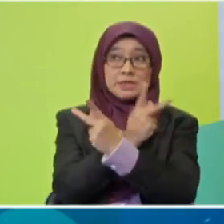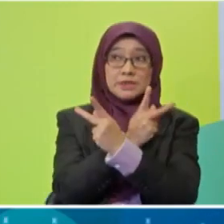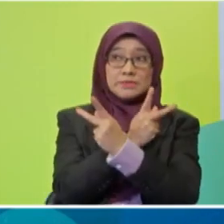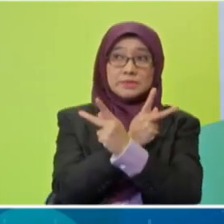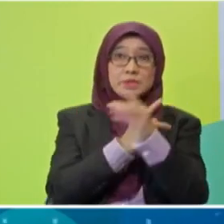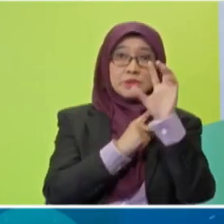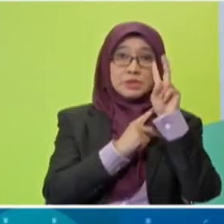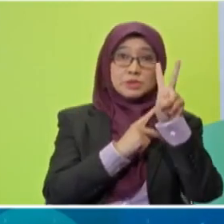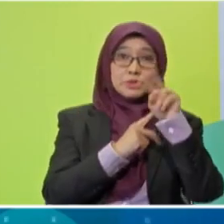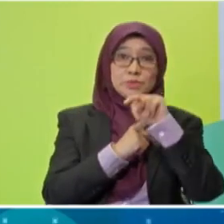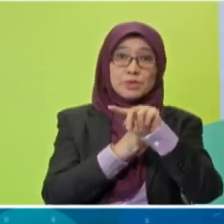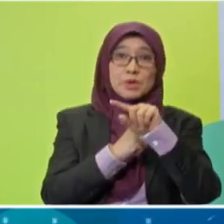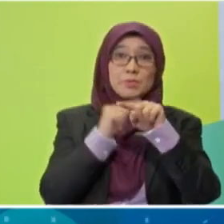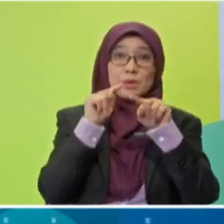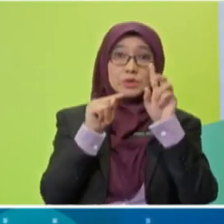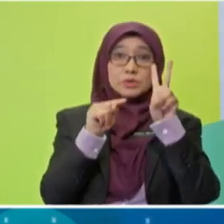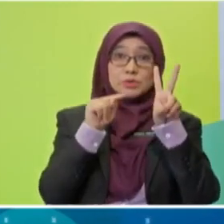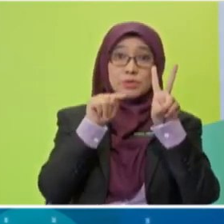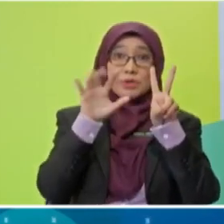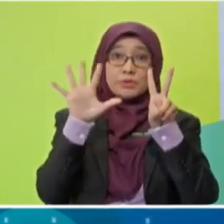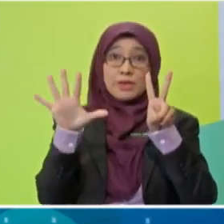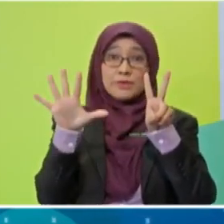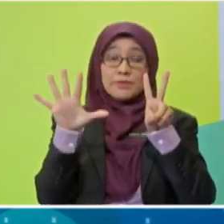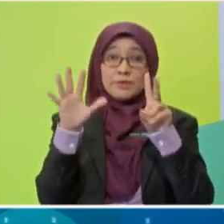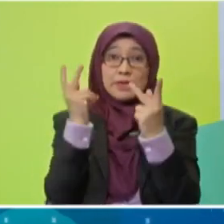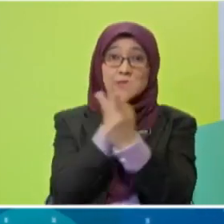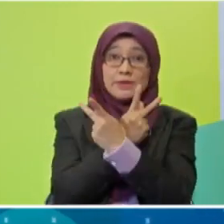1. Who's going to give us the answer?